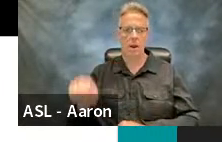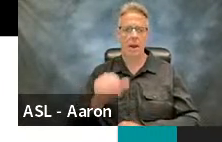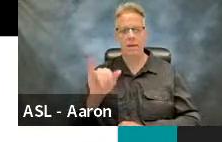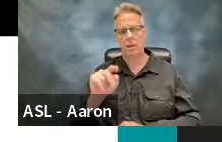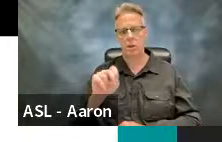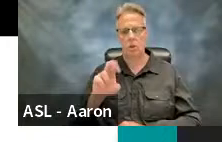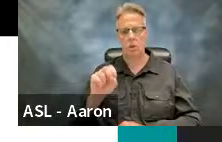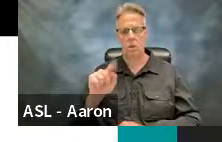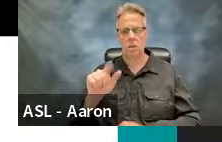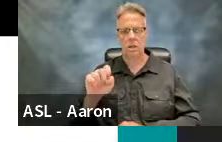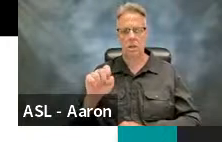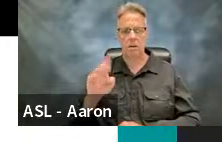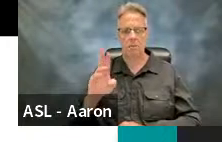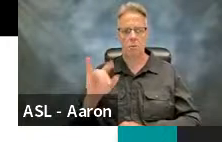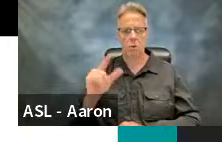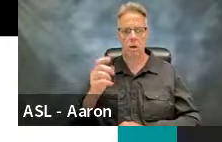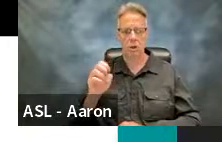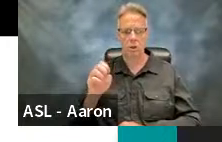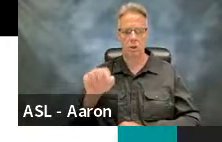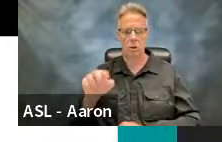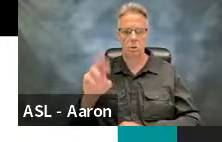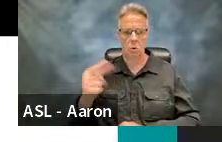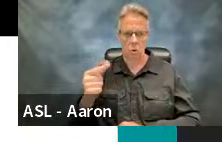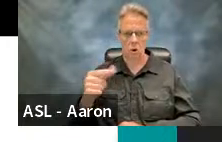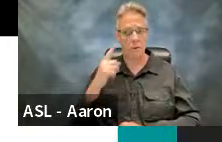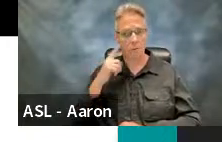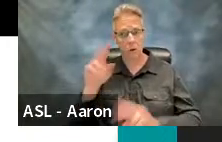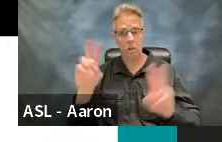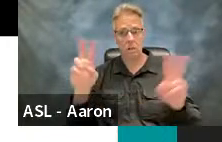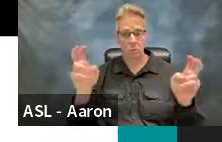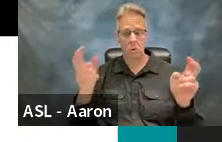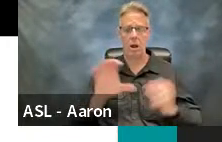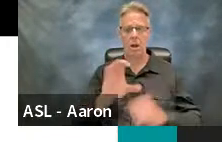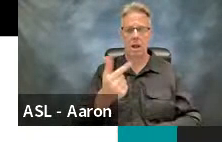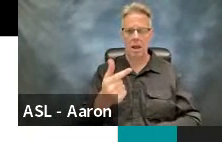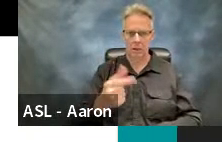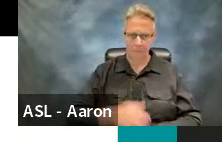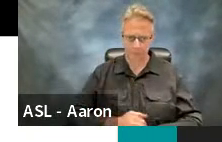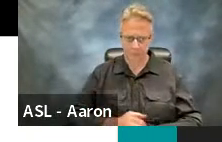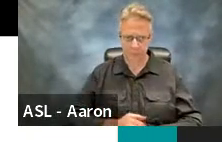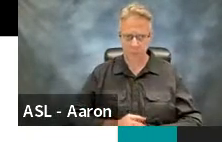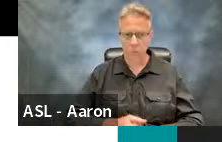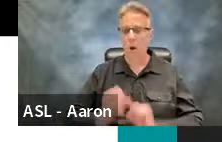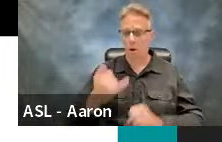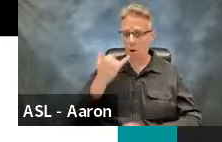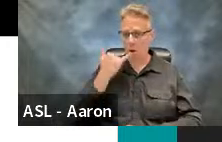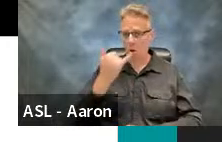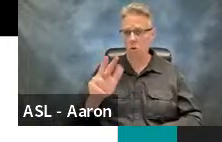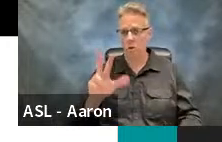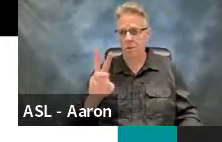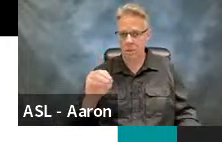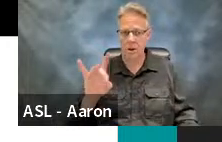info@interstatebridge.org with CAG Public Comment in the subject line. You may also call